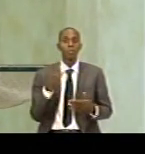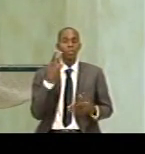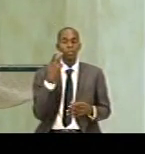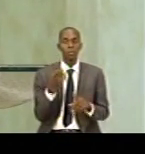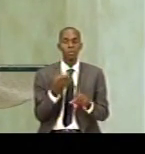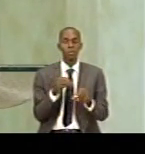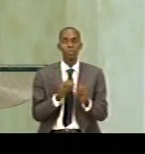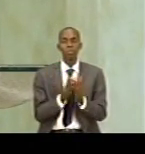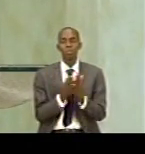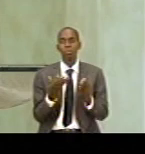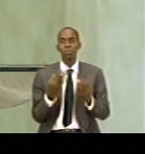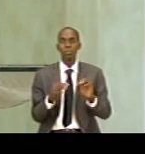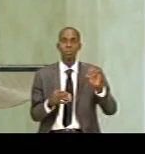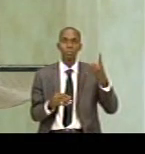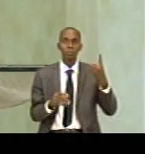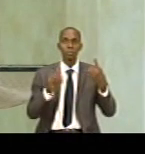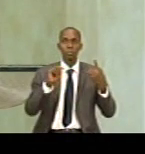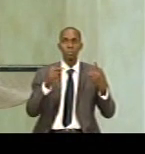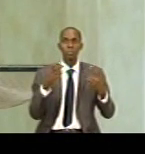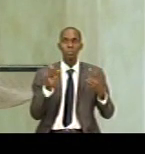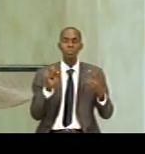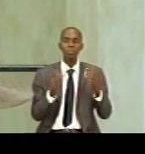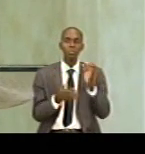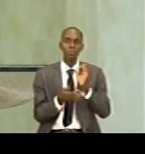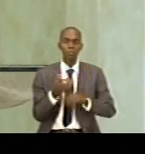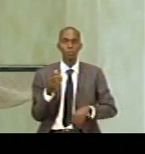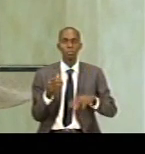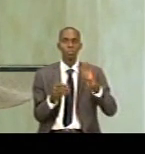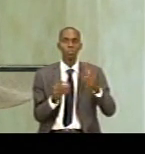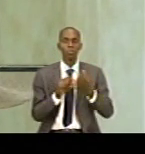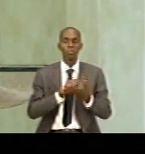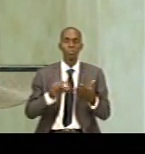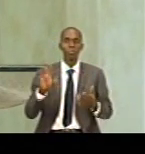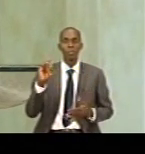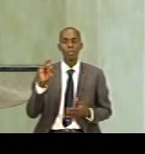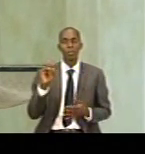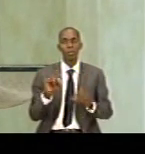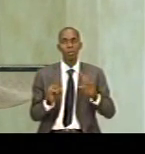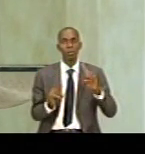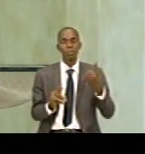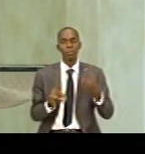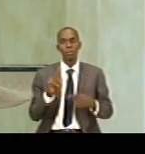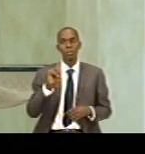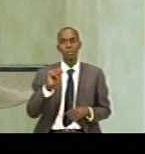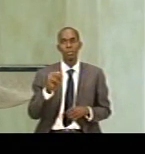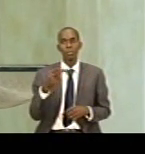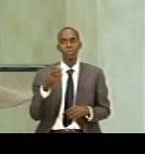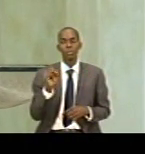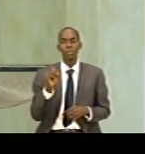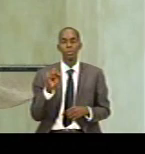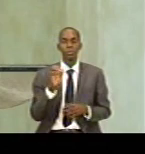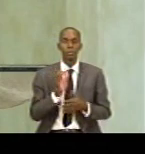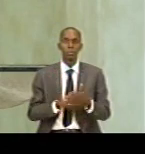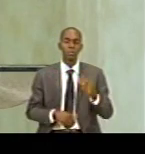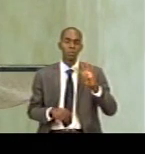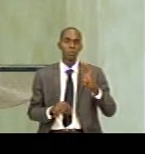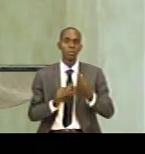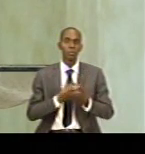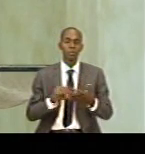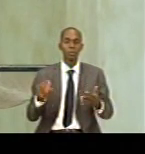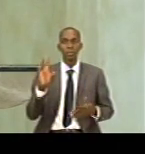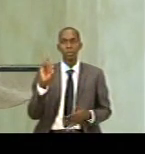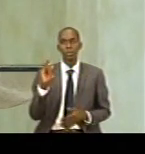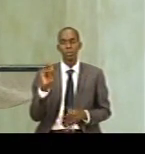verse 17. Do we get a volunteer to recite a memory verse for us in the class?